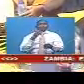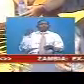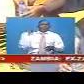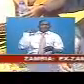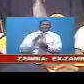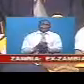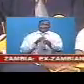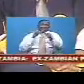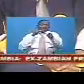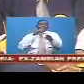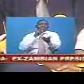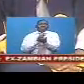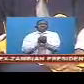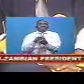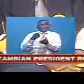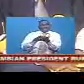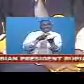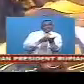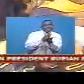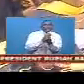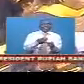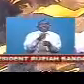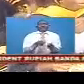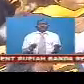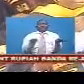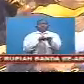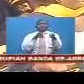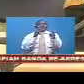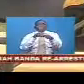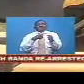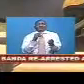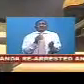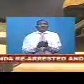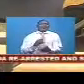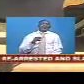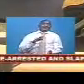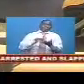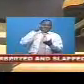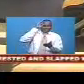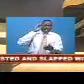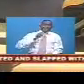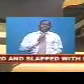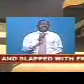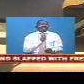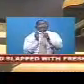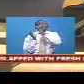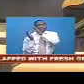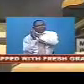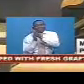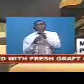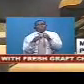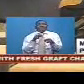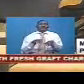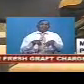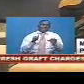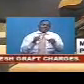various disciplines. Mrs. Lemire, however, touched on some challenges confronting the college. Staff and student accommodation continue